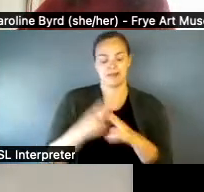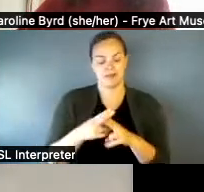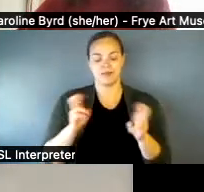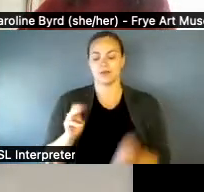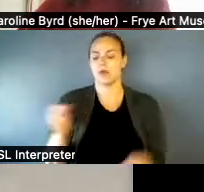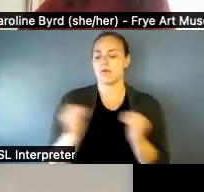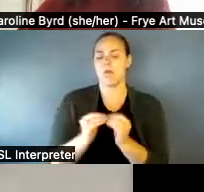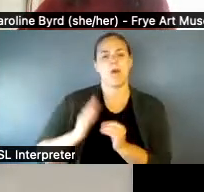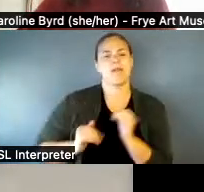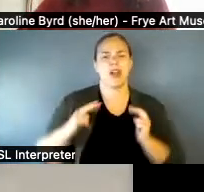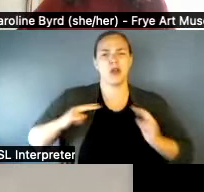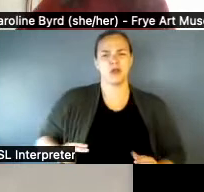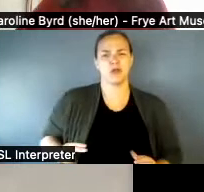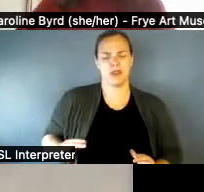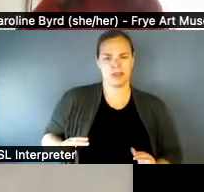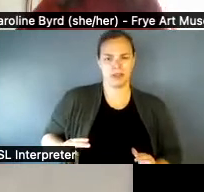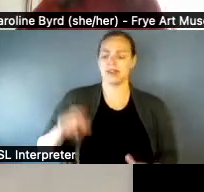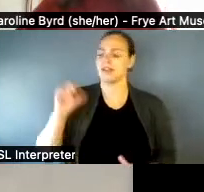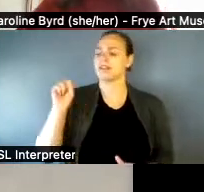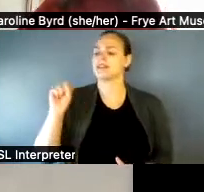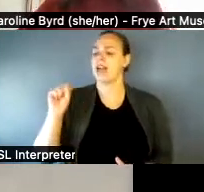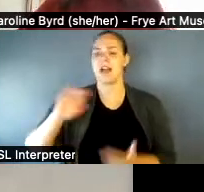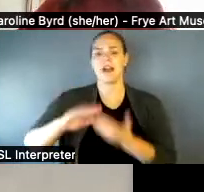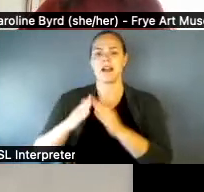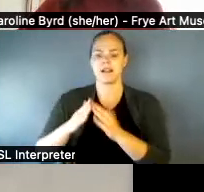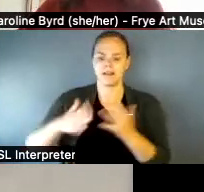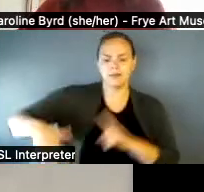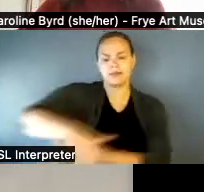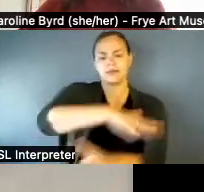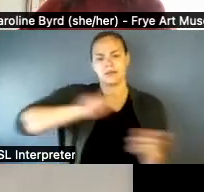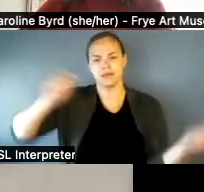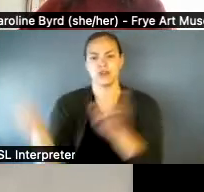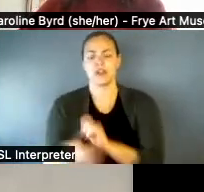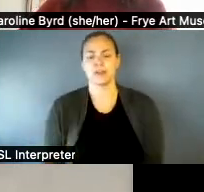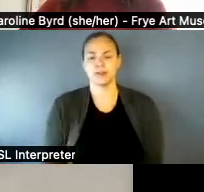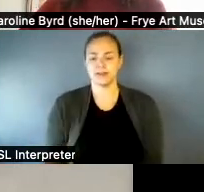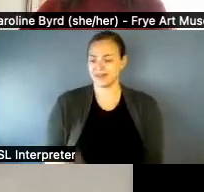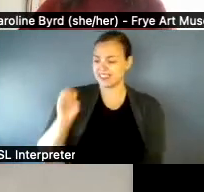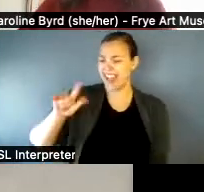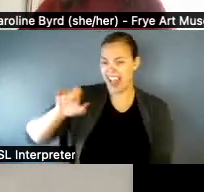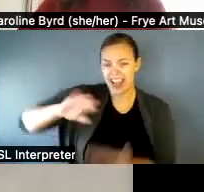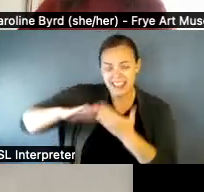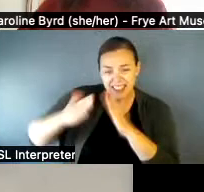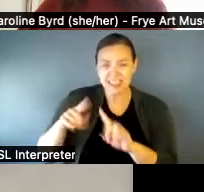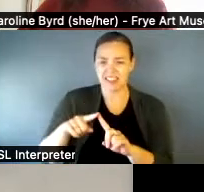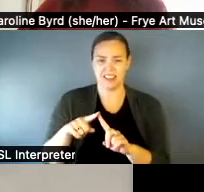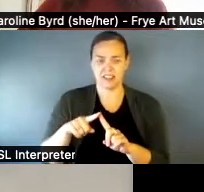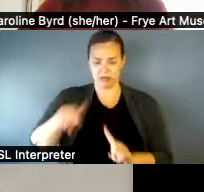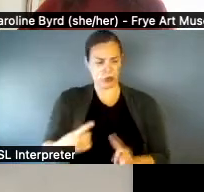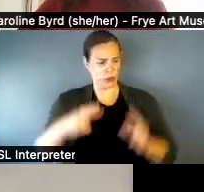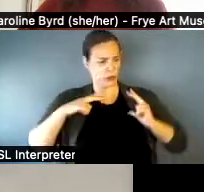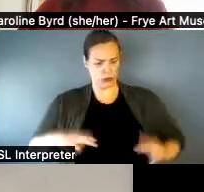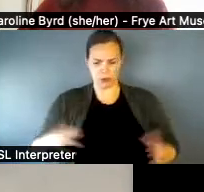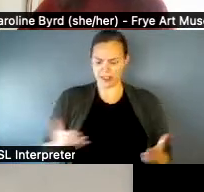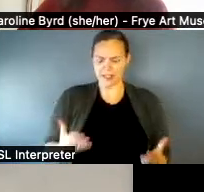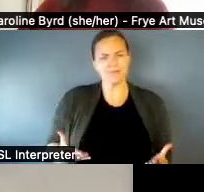Seattle's Changing Landscape. Whether or not we realize it, the story of Seattle is made up of more than our human